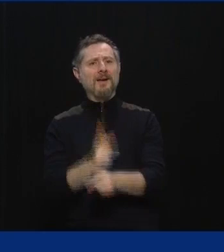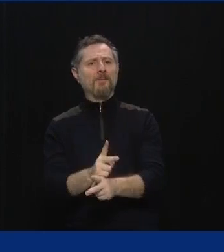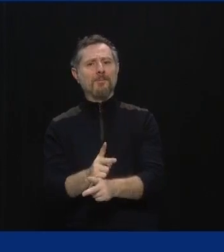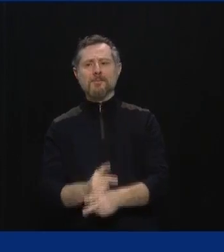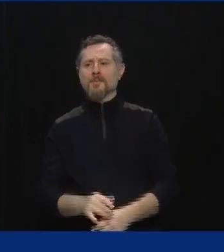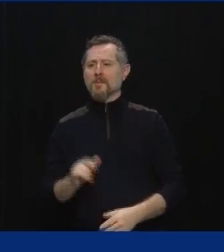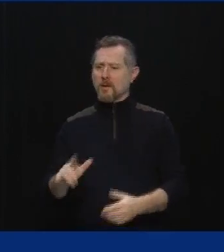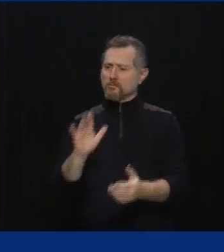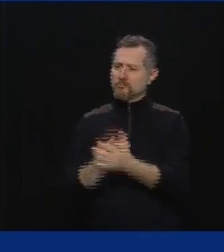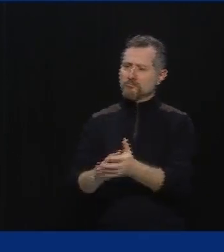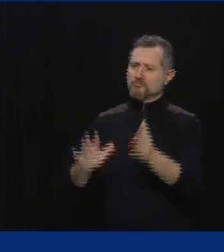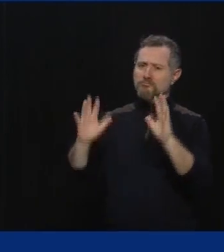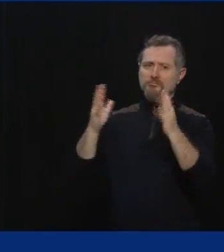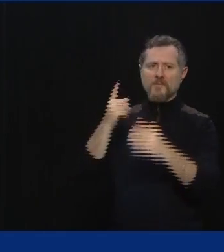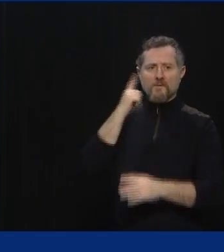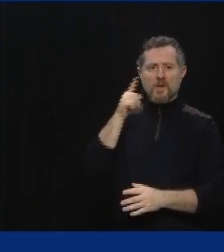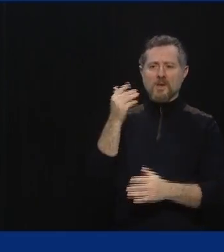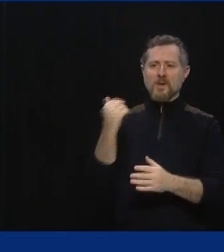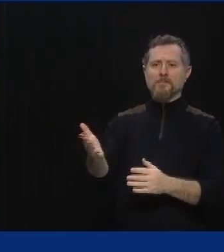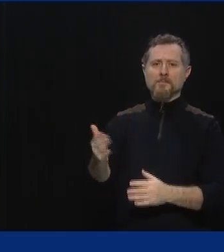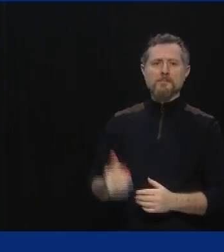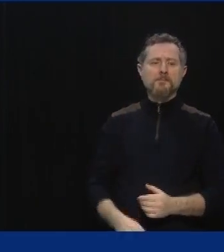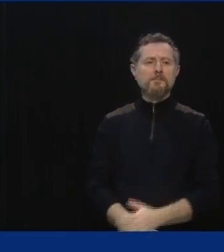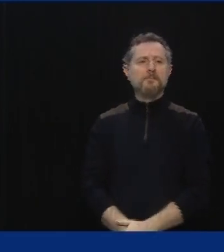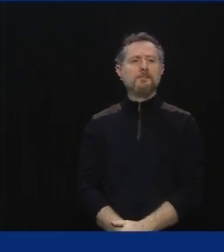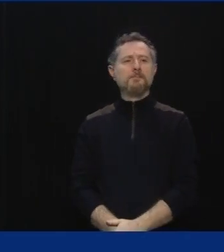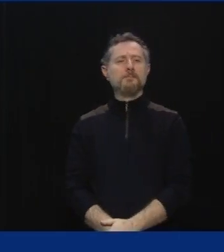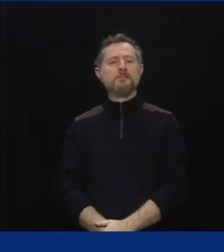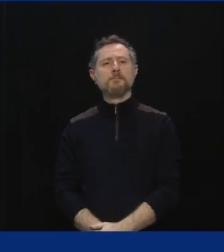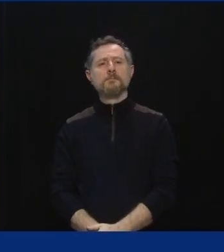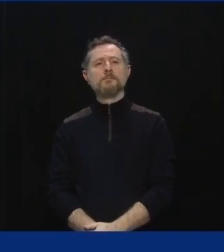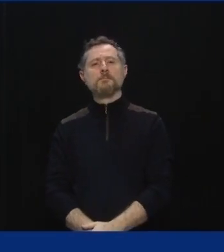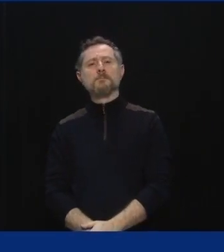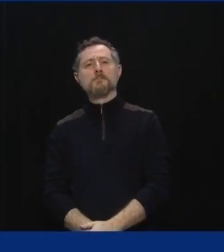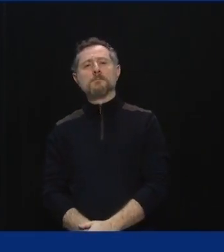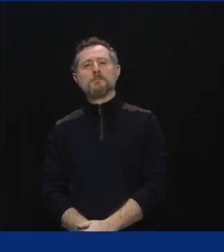been in Congress. Yeah, he deserves it. This man